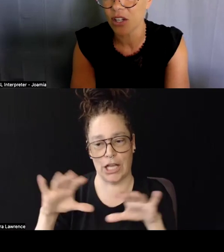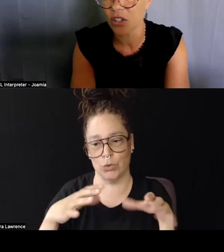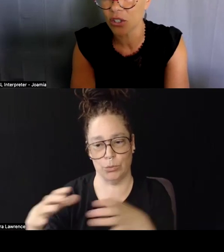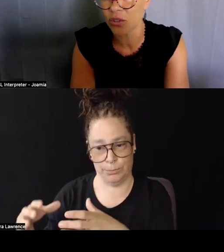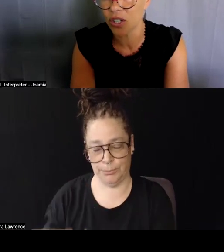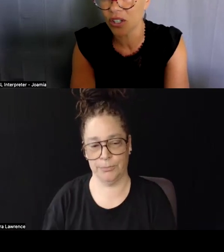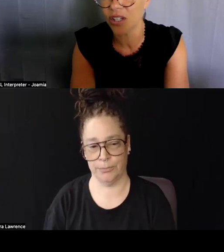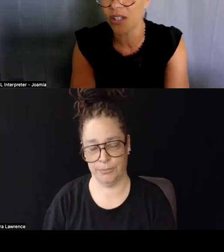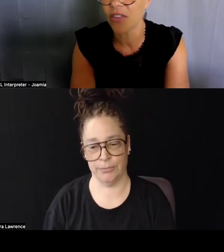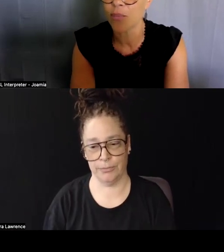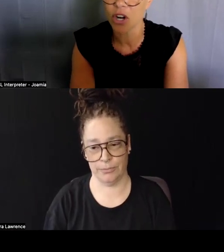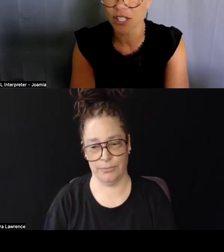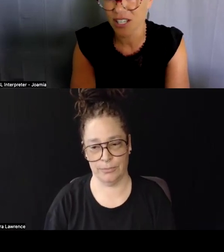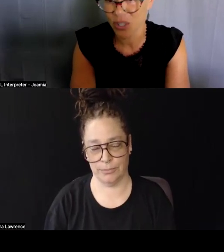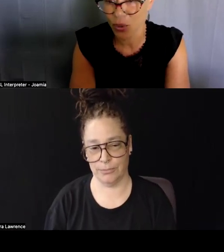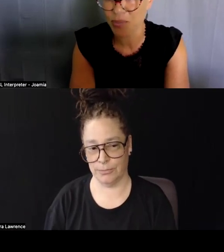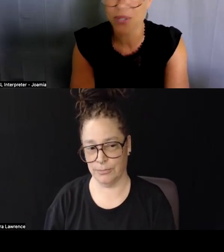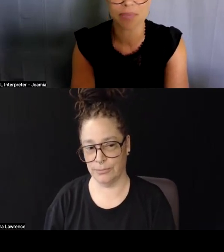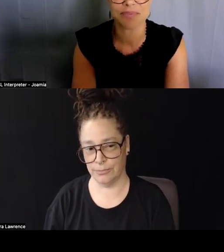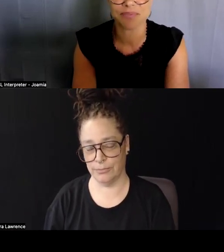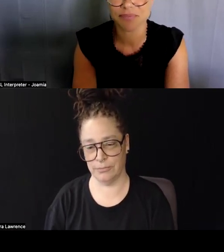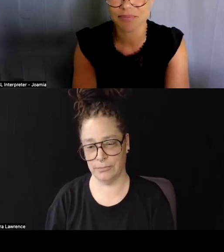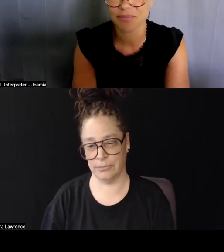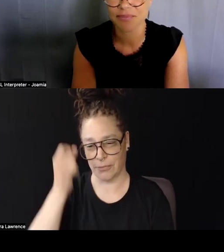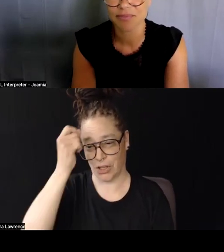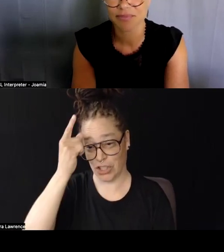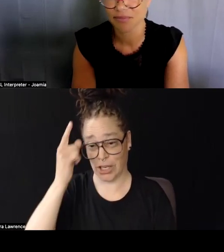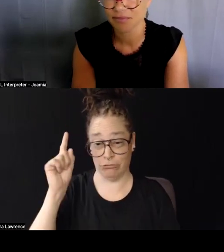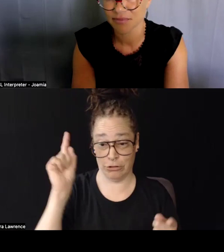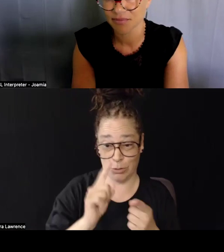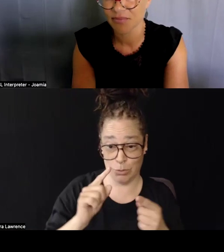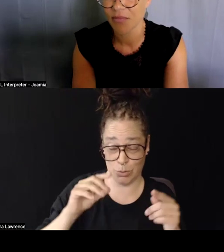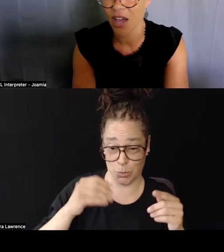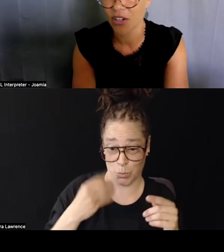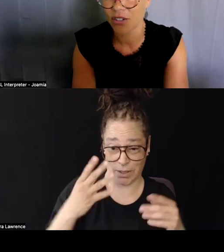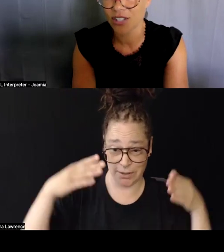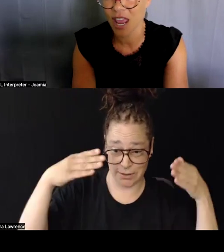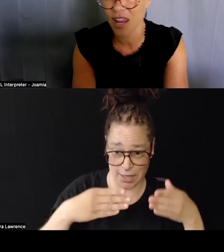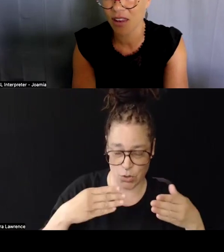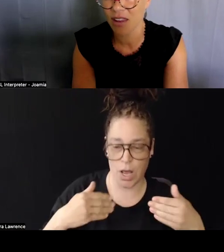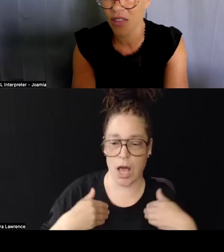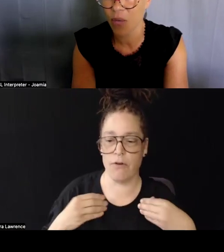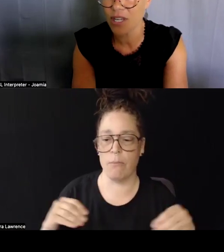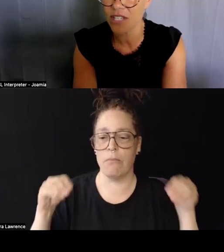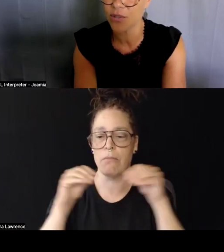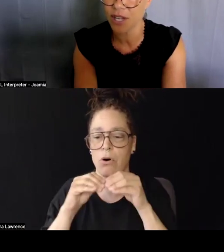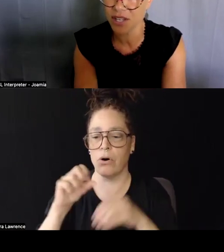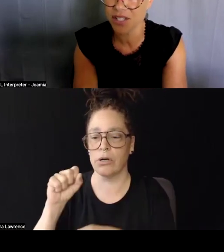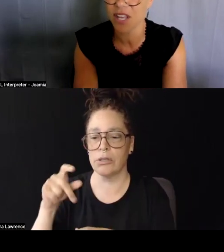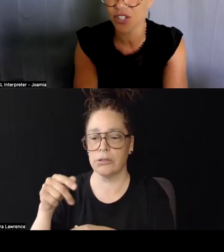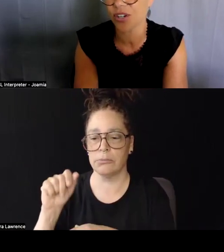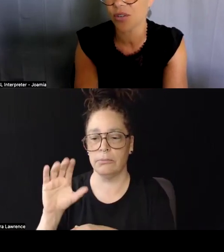we can include the marginalized groups. Understanding And we need